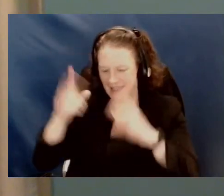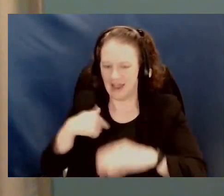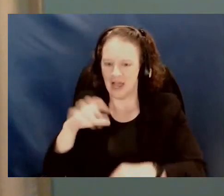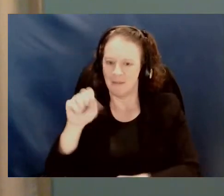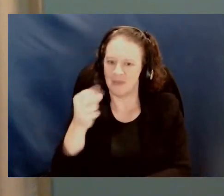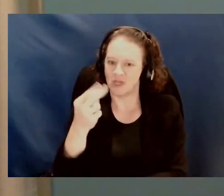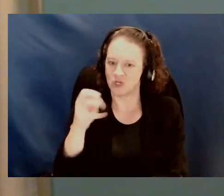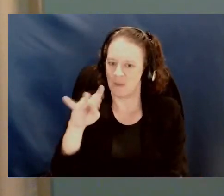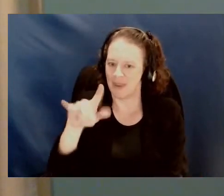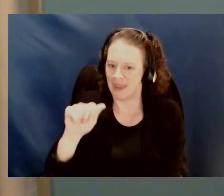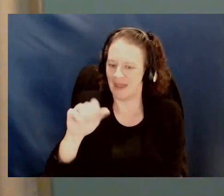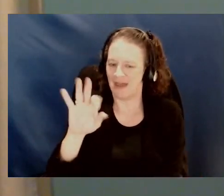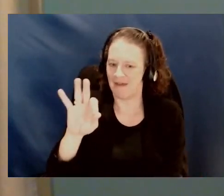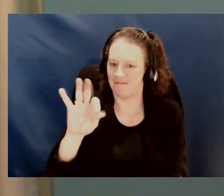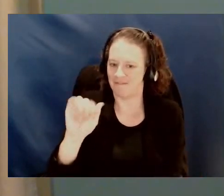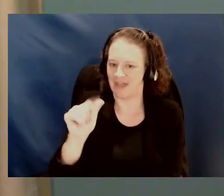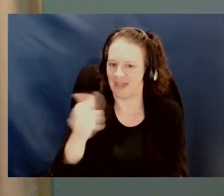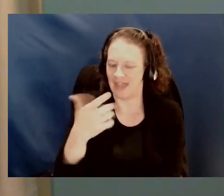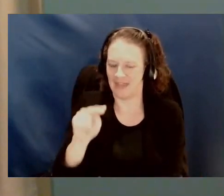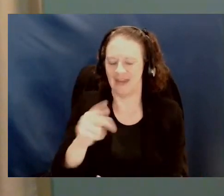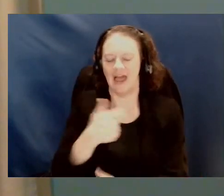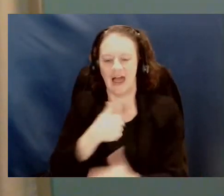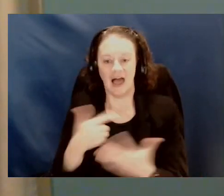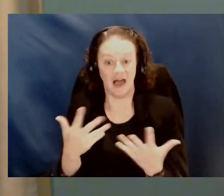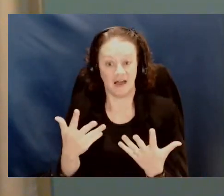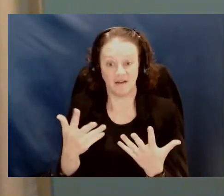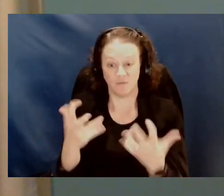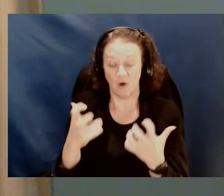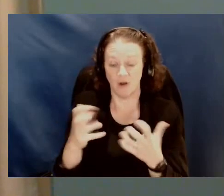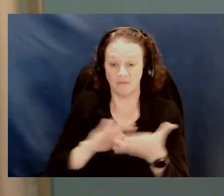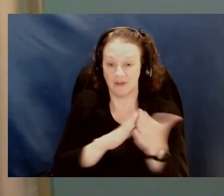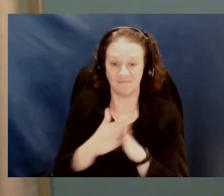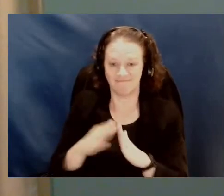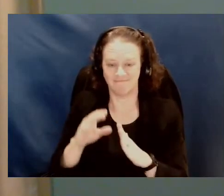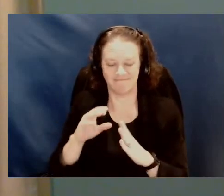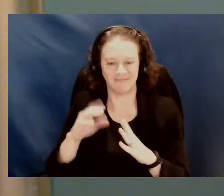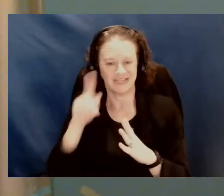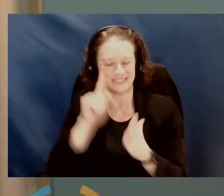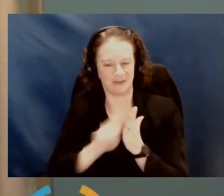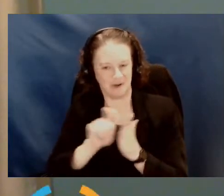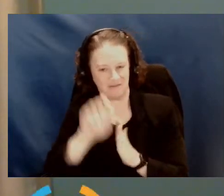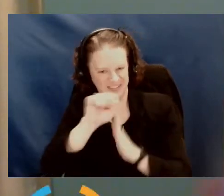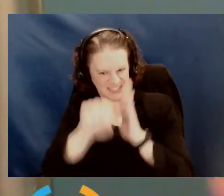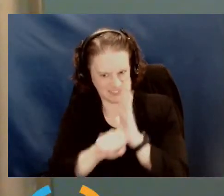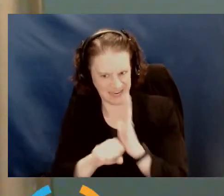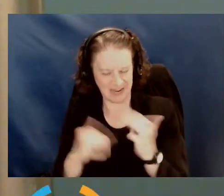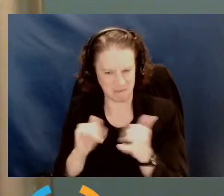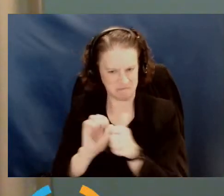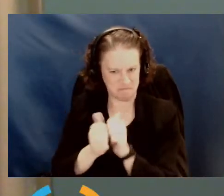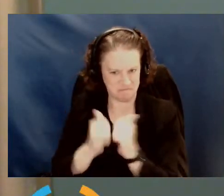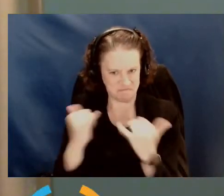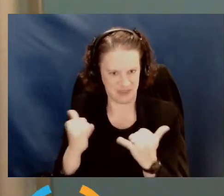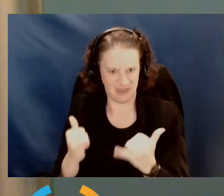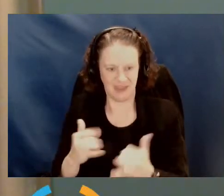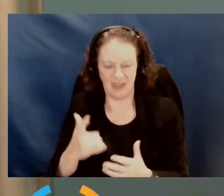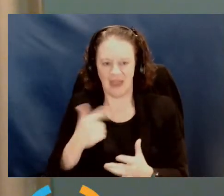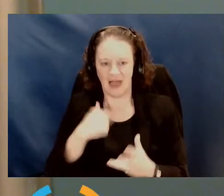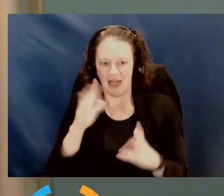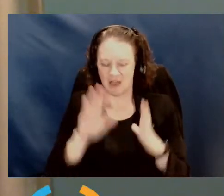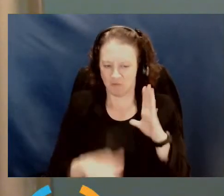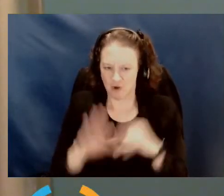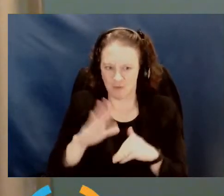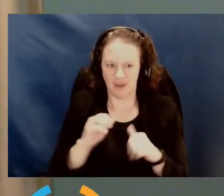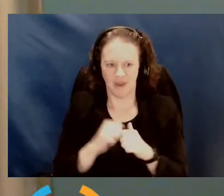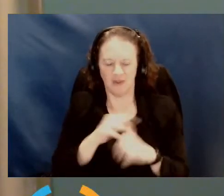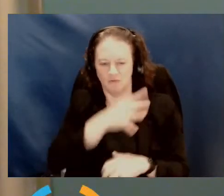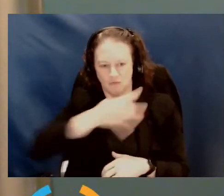of State. I first became aware of politics and democracy growing up in rural Oregon towns in Wasco